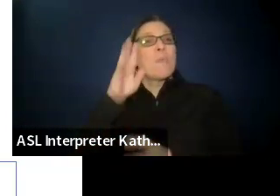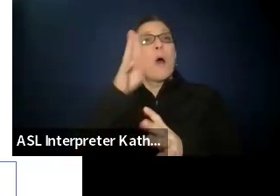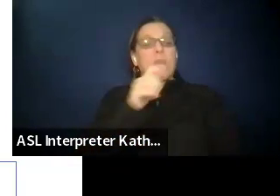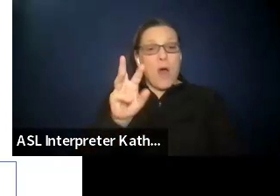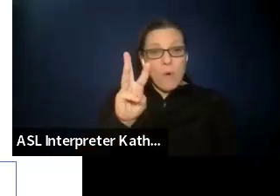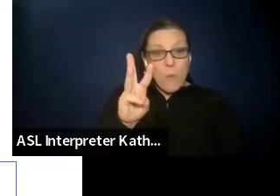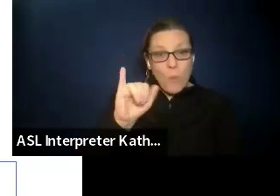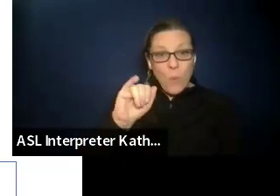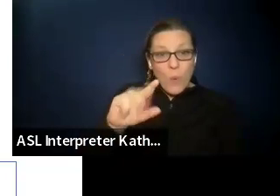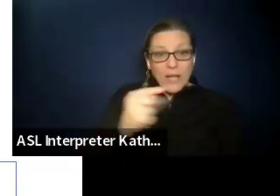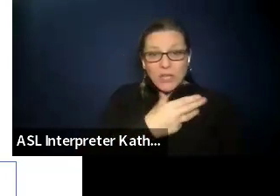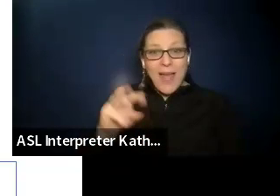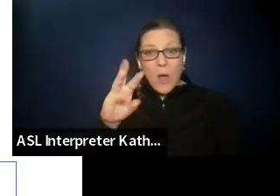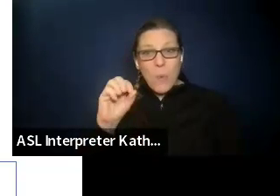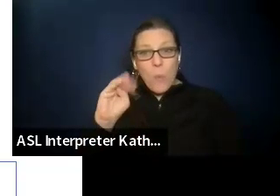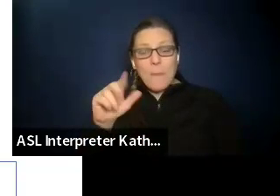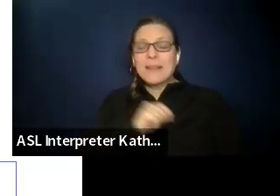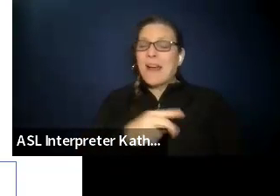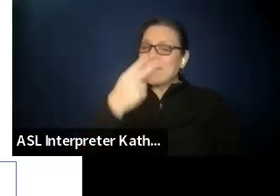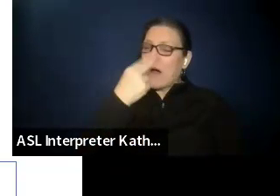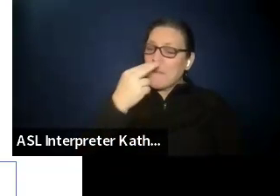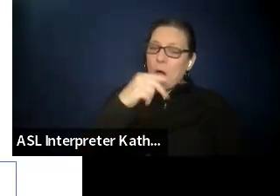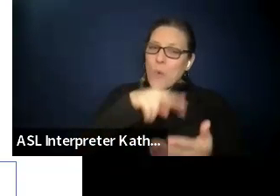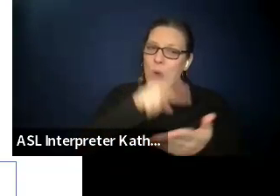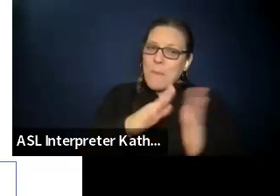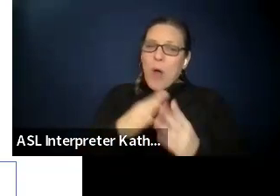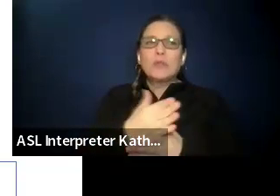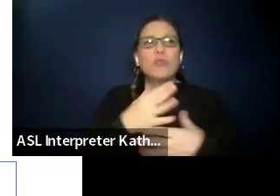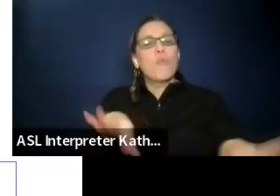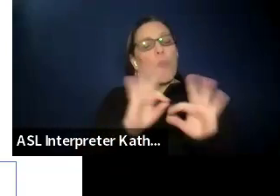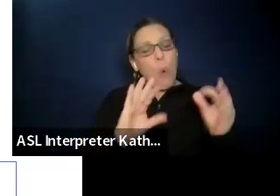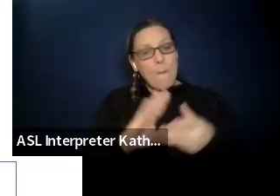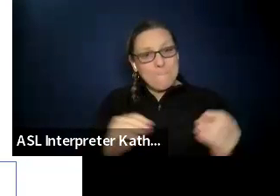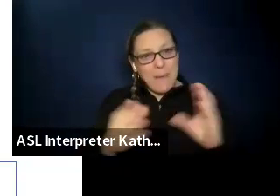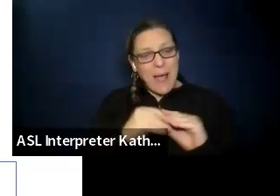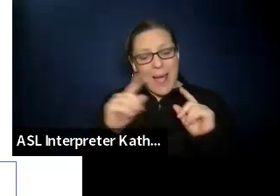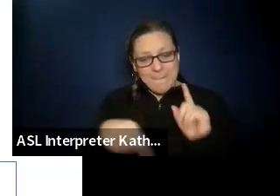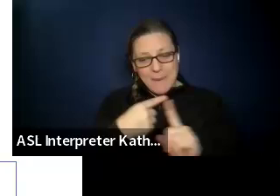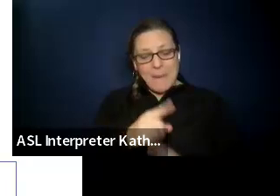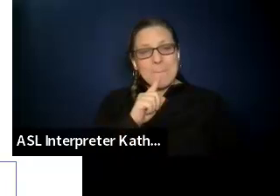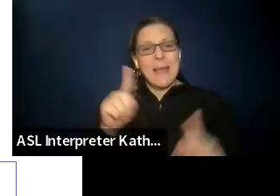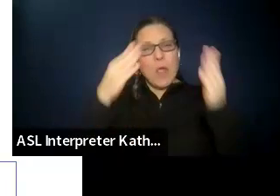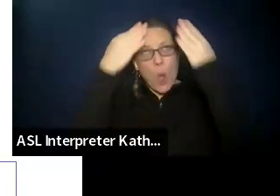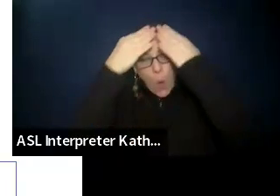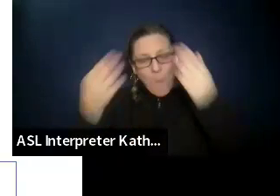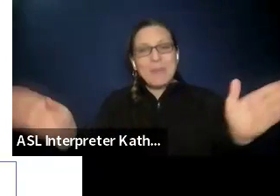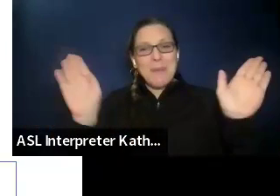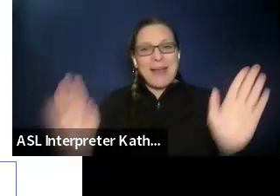Wombat comes a punny read aloud that shares an important message about being